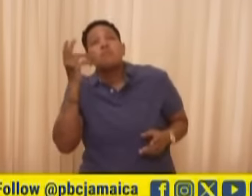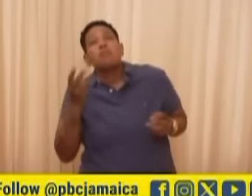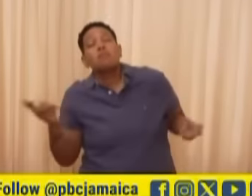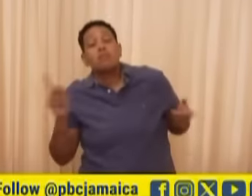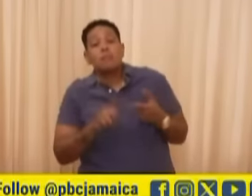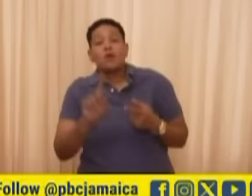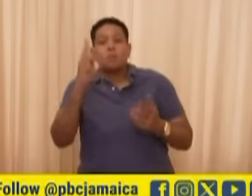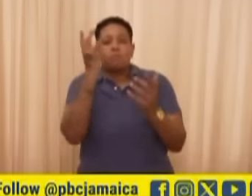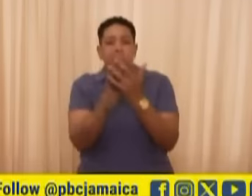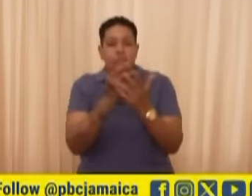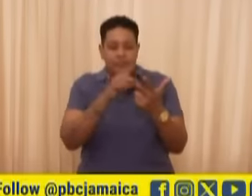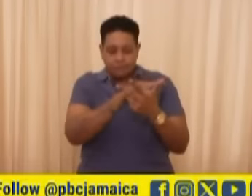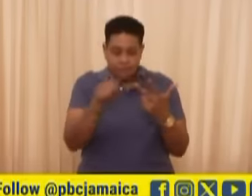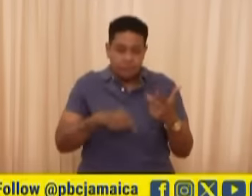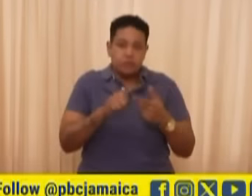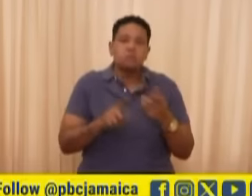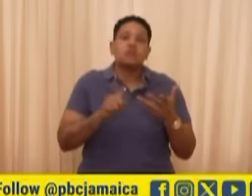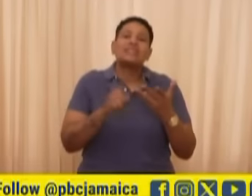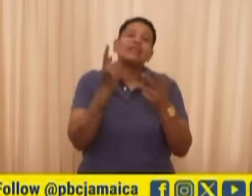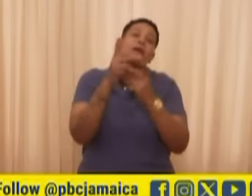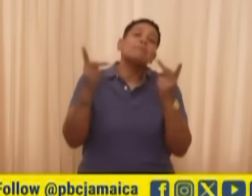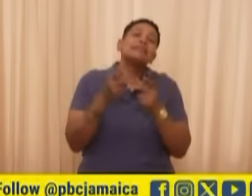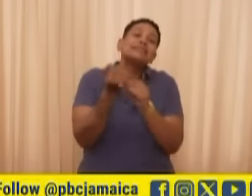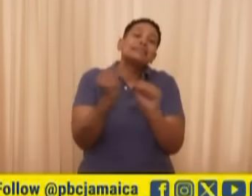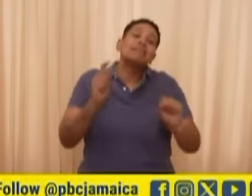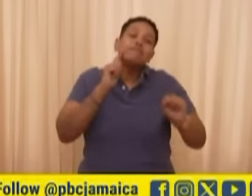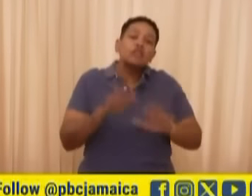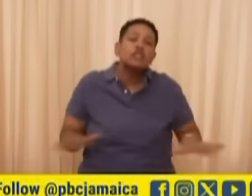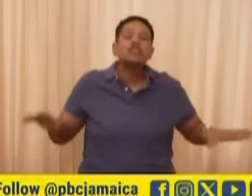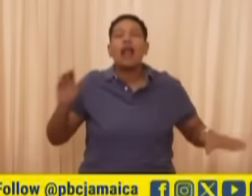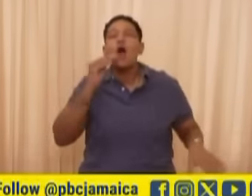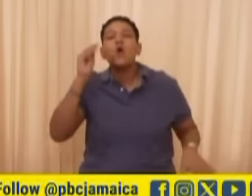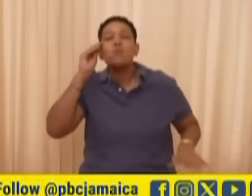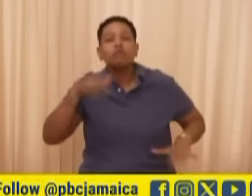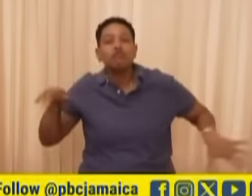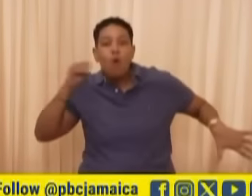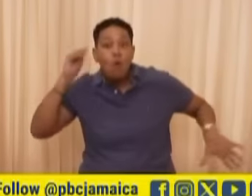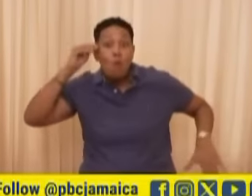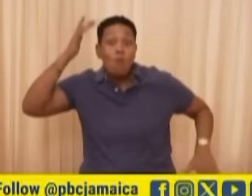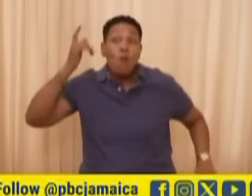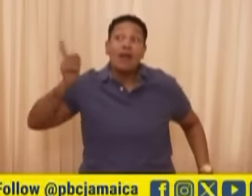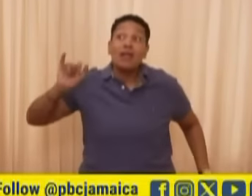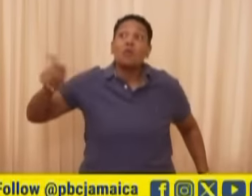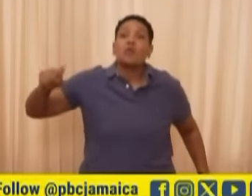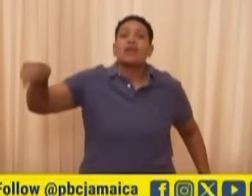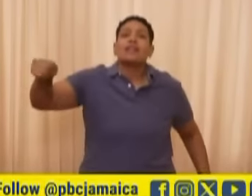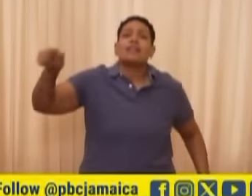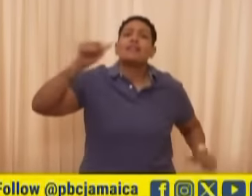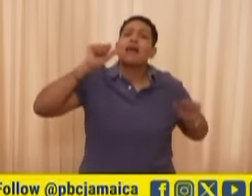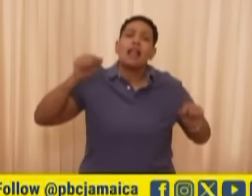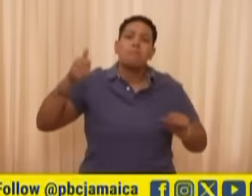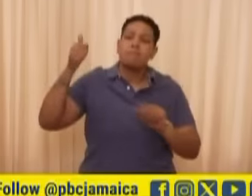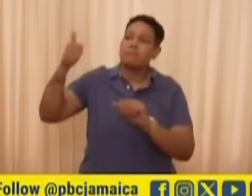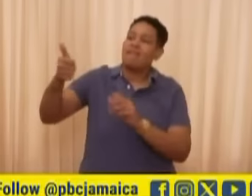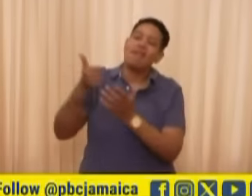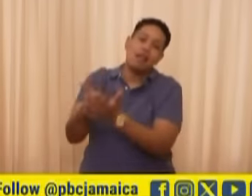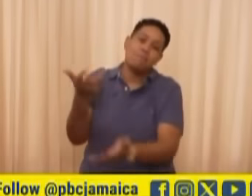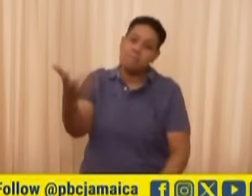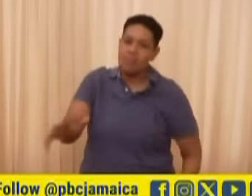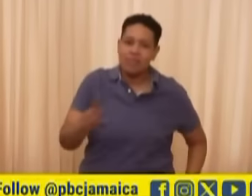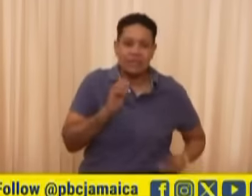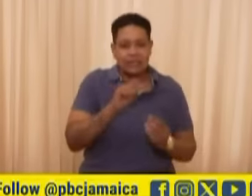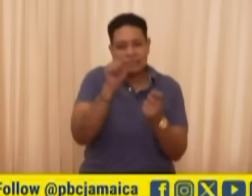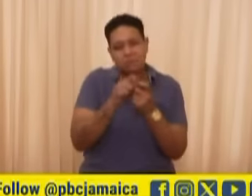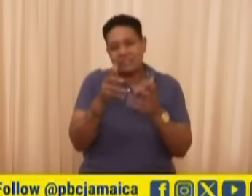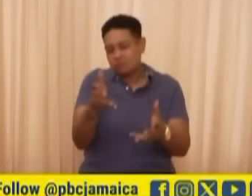of detention, and of course places of safety for our children, because that is where they are unable to help themselves in a